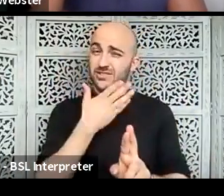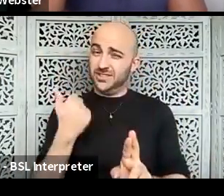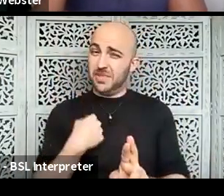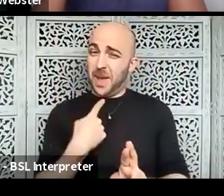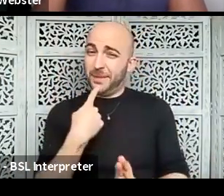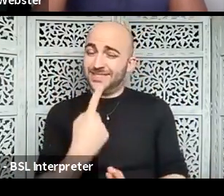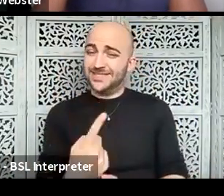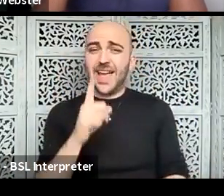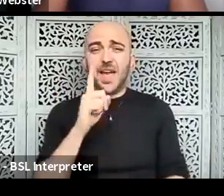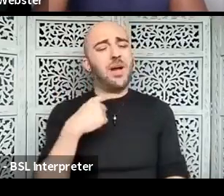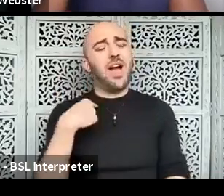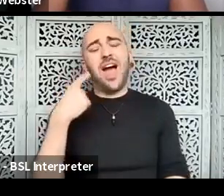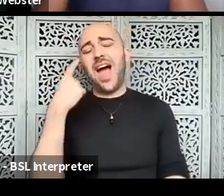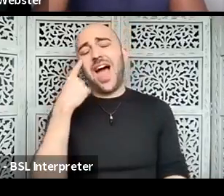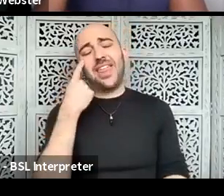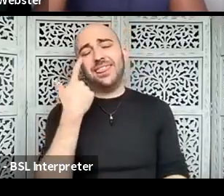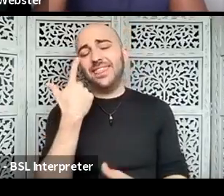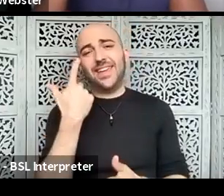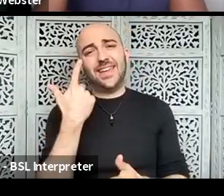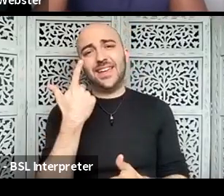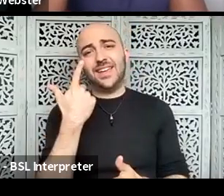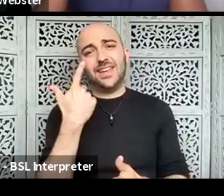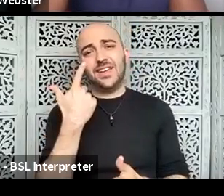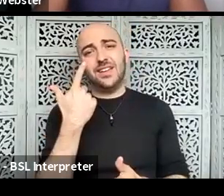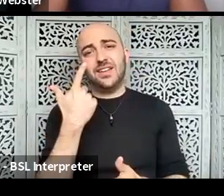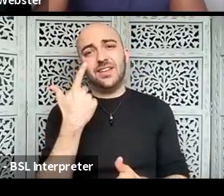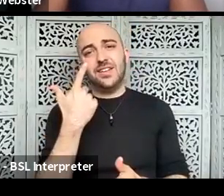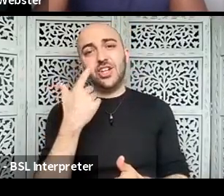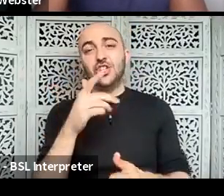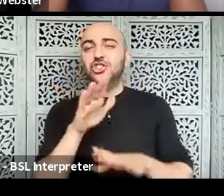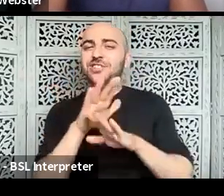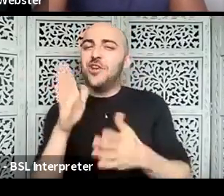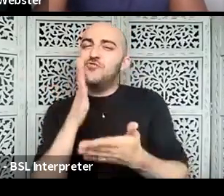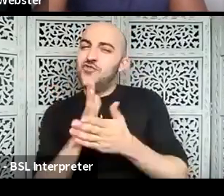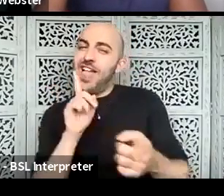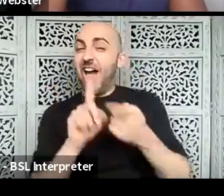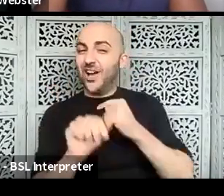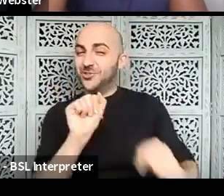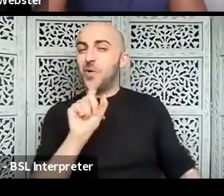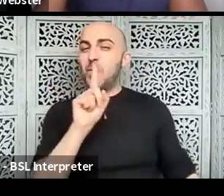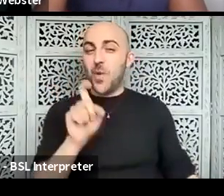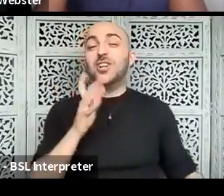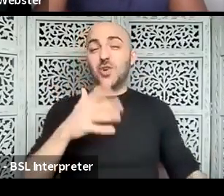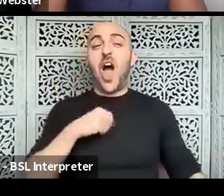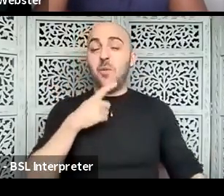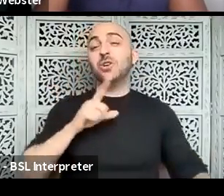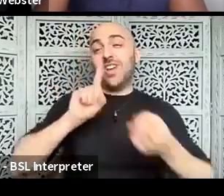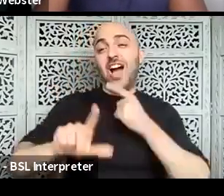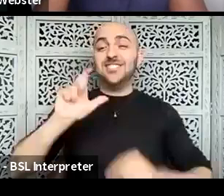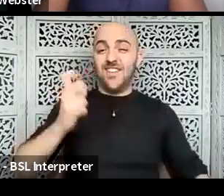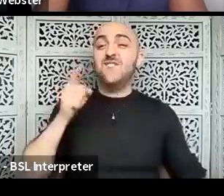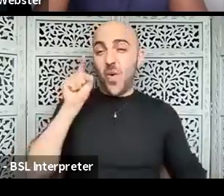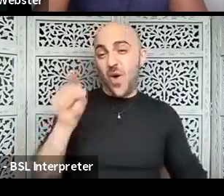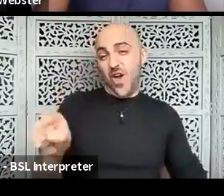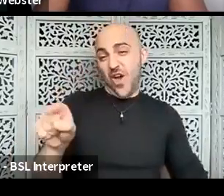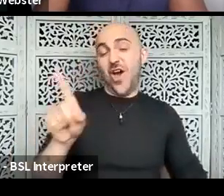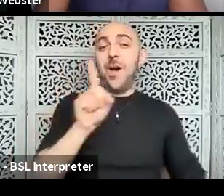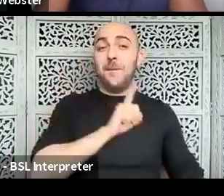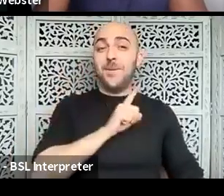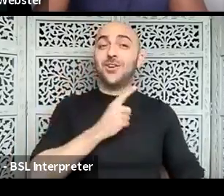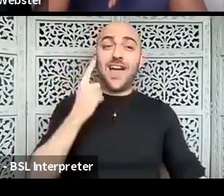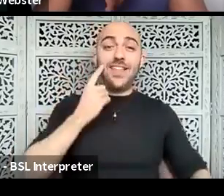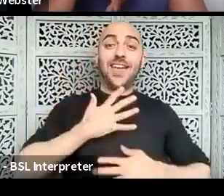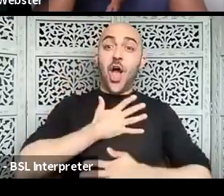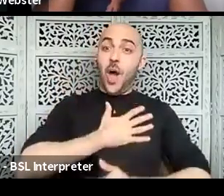I think she's dodged your question, and I'm going to answer it on behalf of her and all of us, because